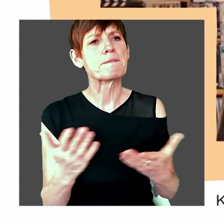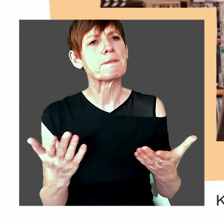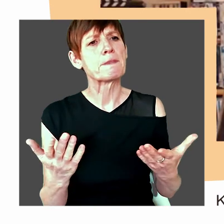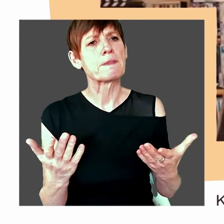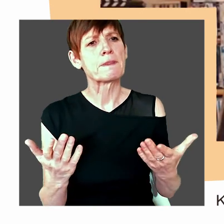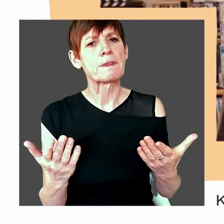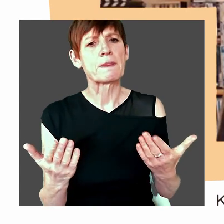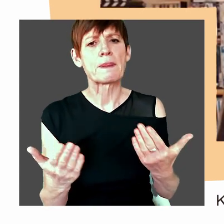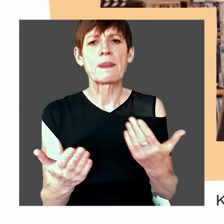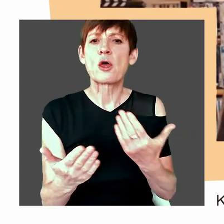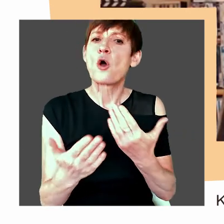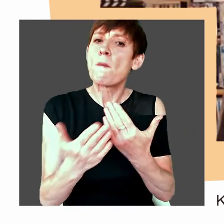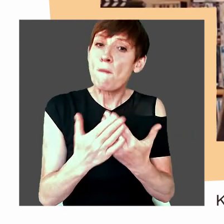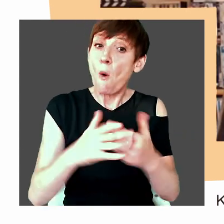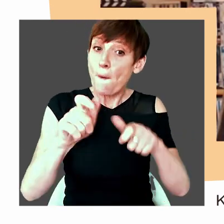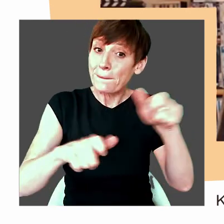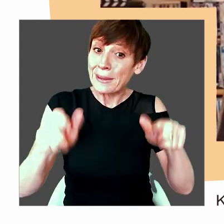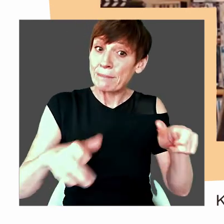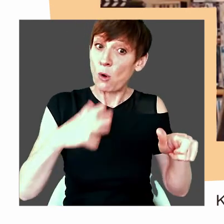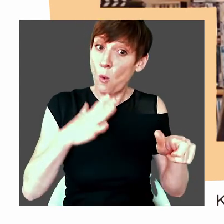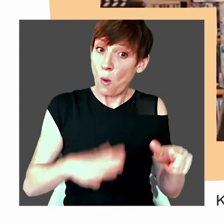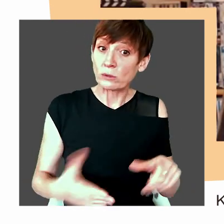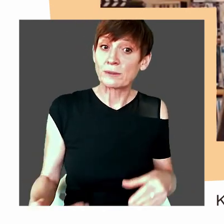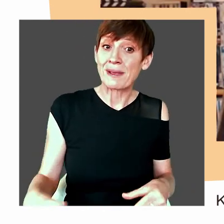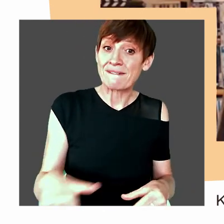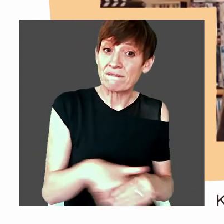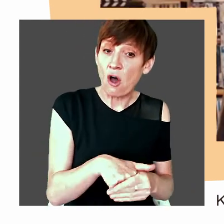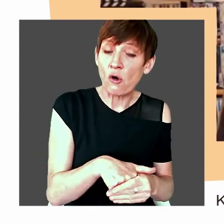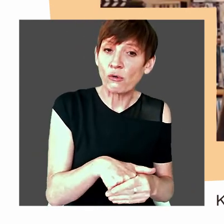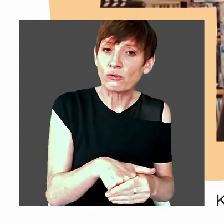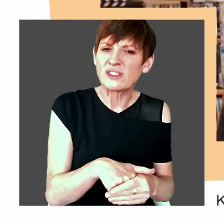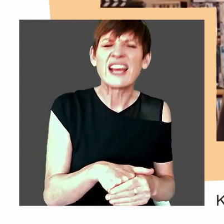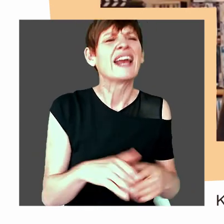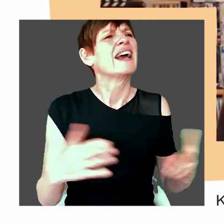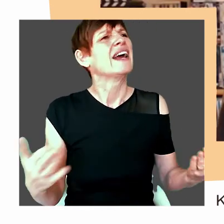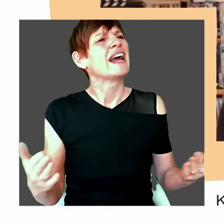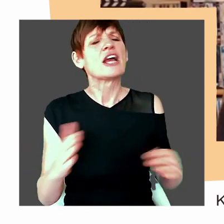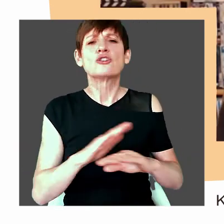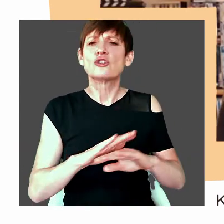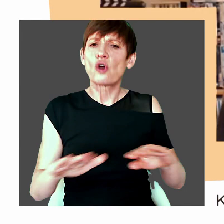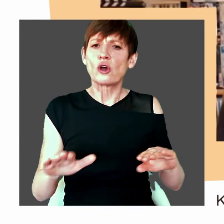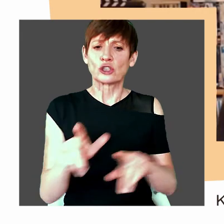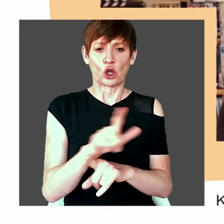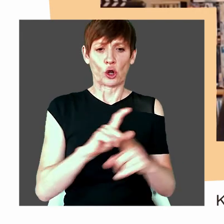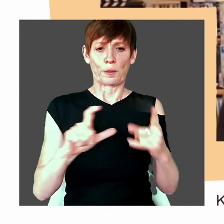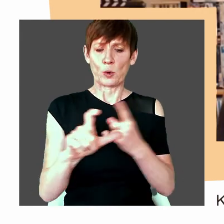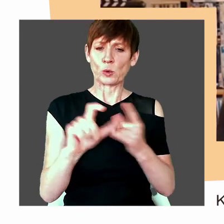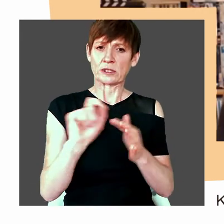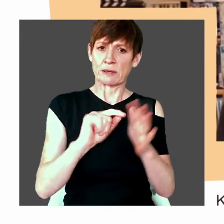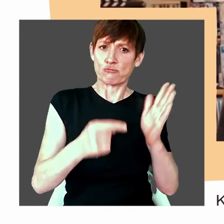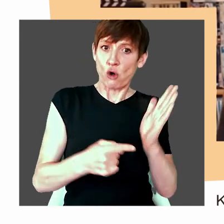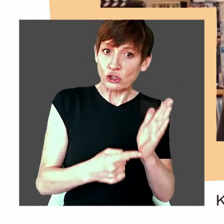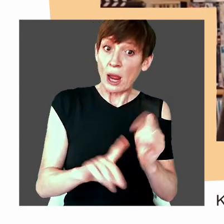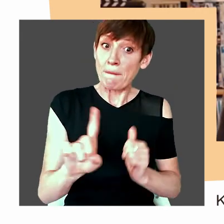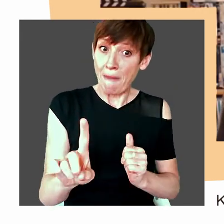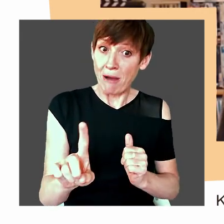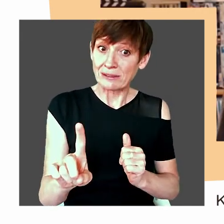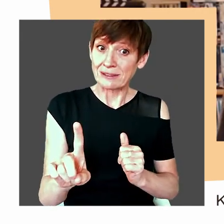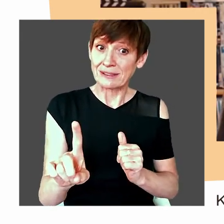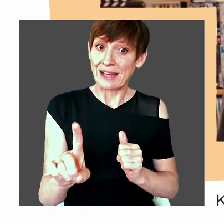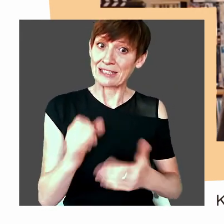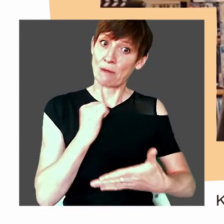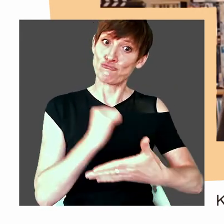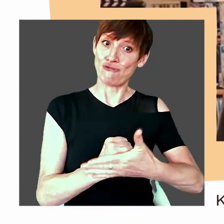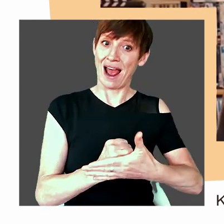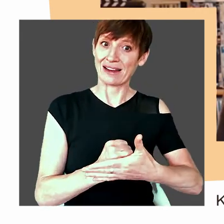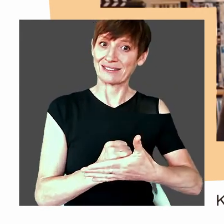more people wanting to like get involved and seeing it not just as a community project, but as a brand that they want to like wear from and